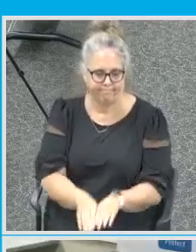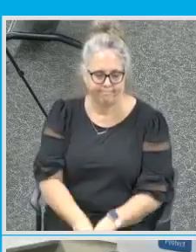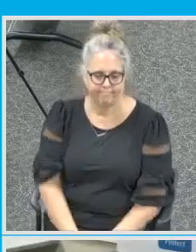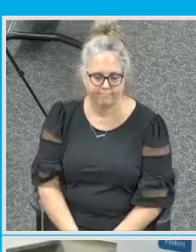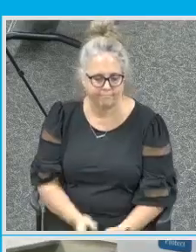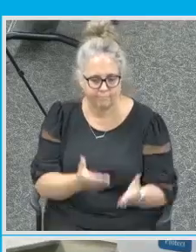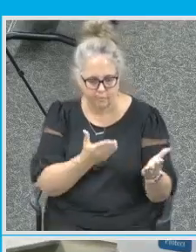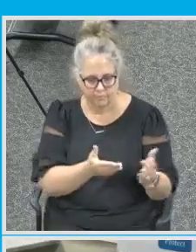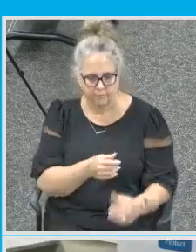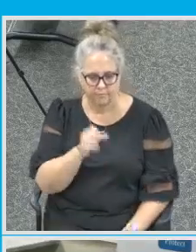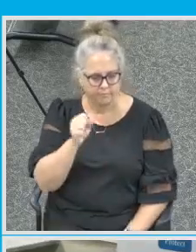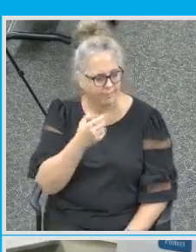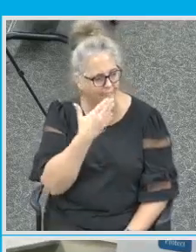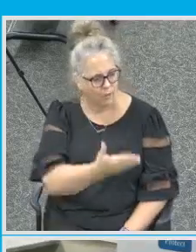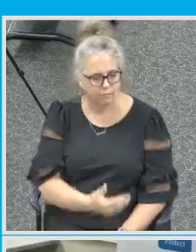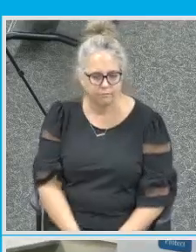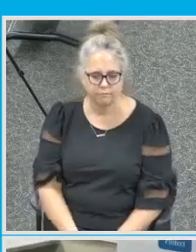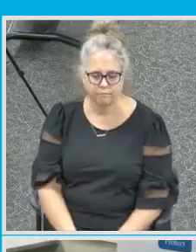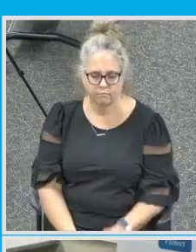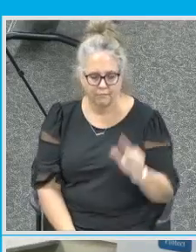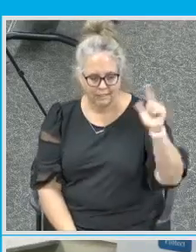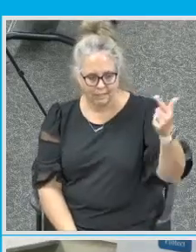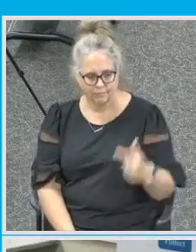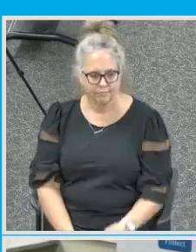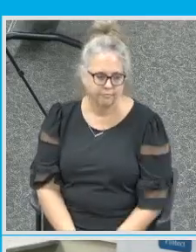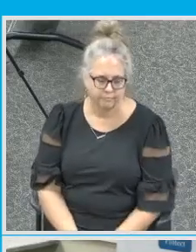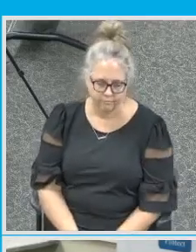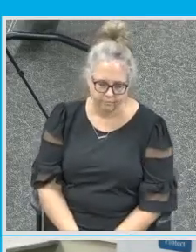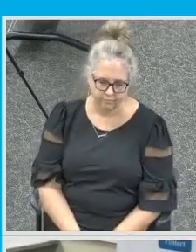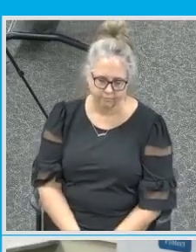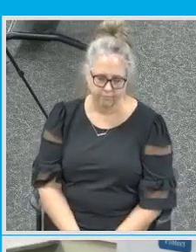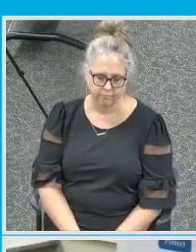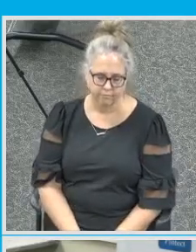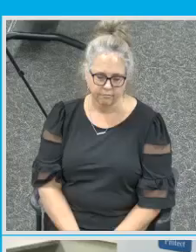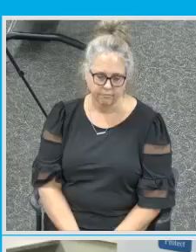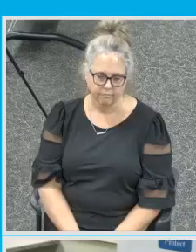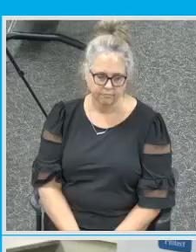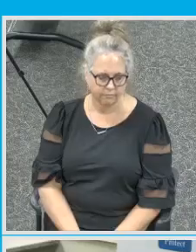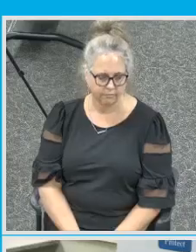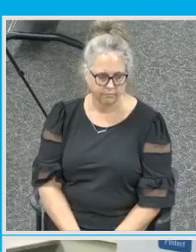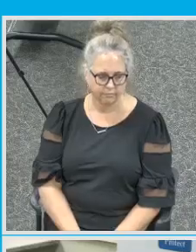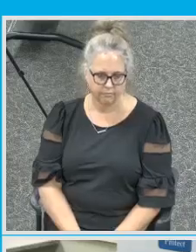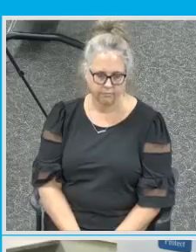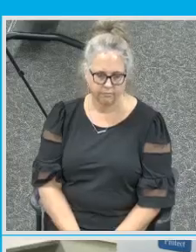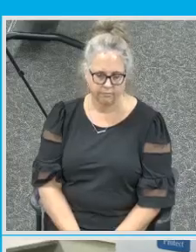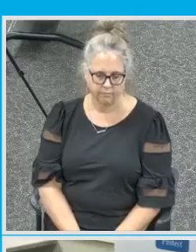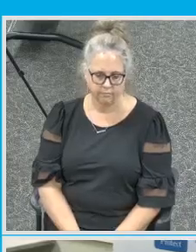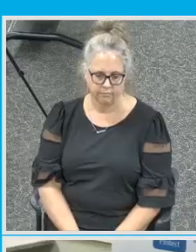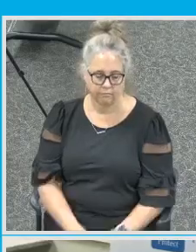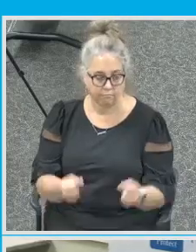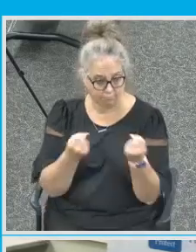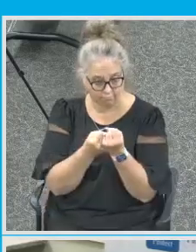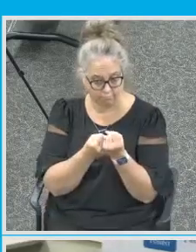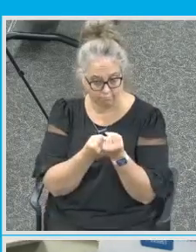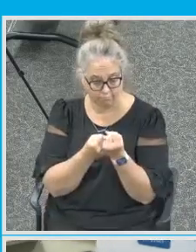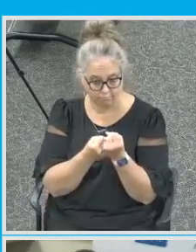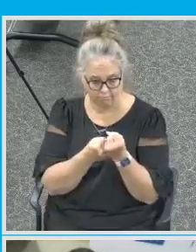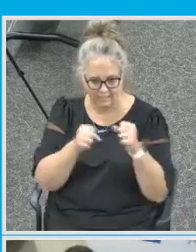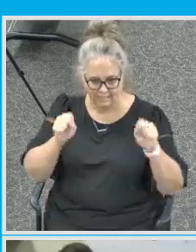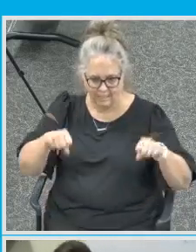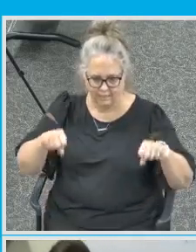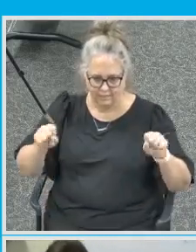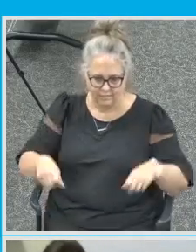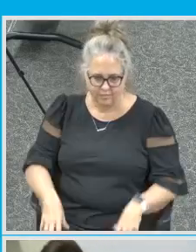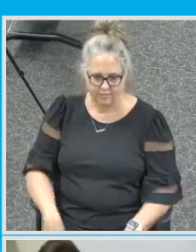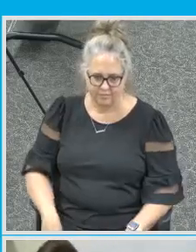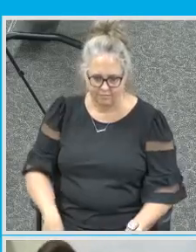Okay, thank you, Mayor Plant. And second from Councilman Donaldson. All in favor of adjournment, say aye. Aye.